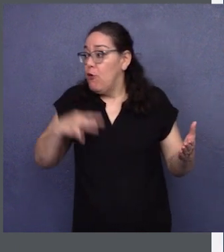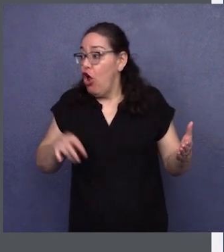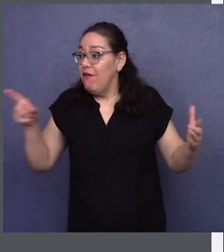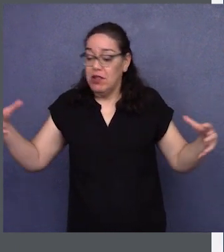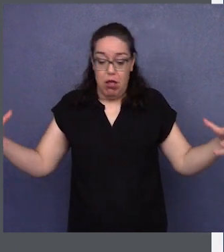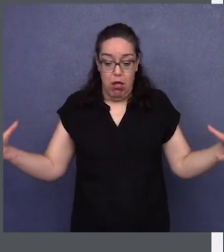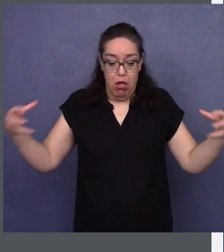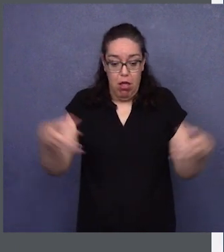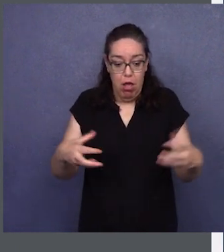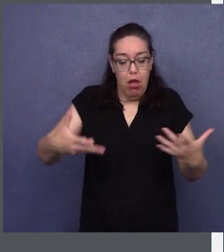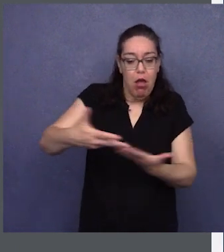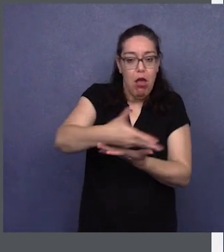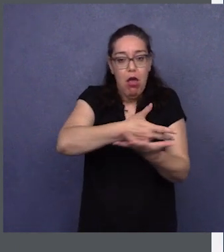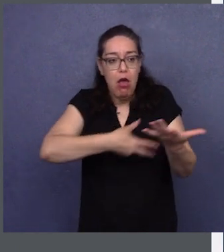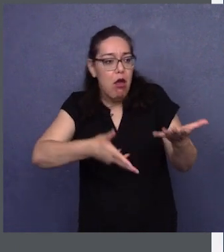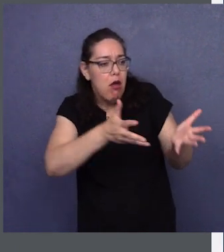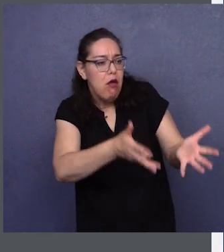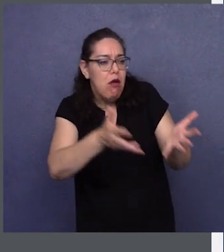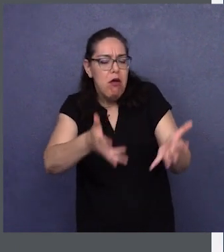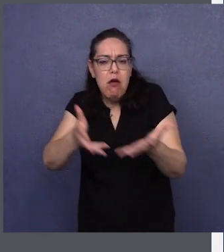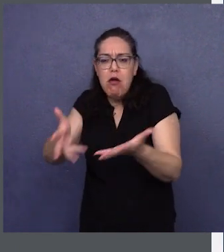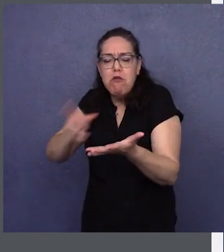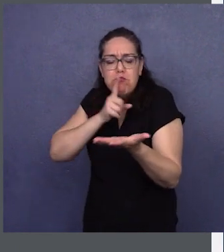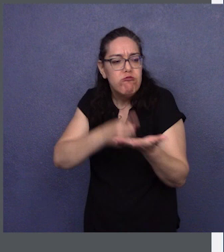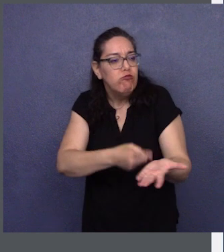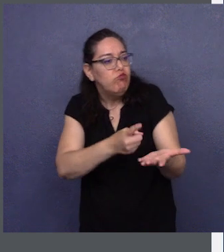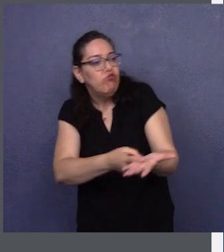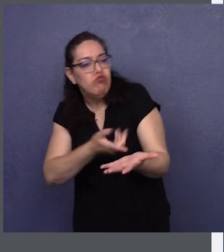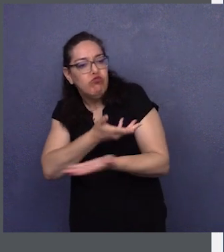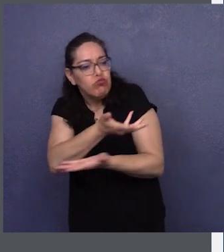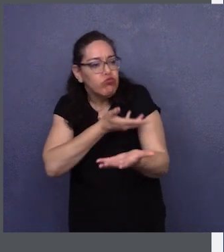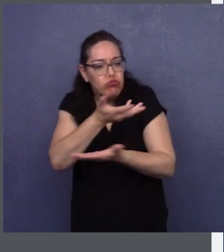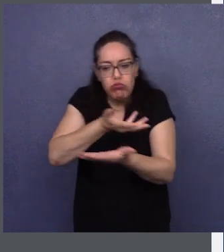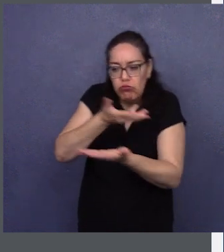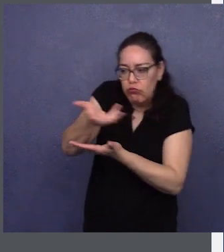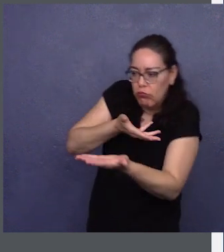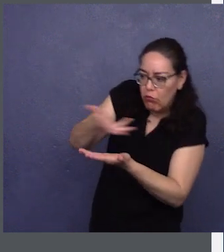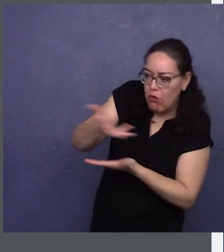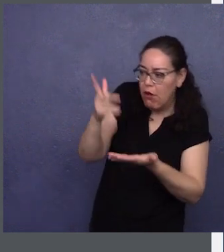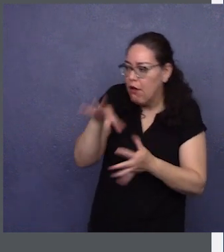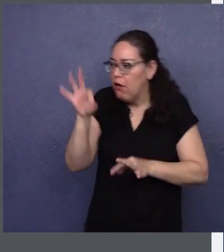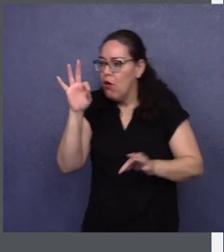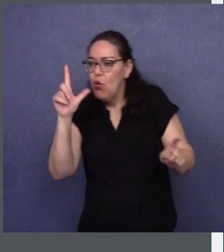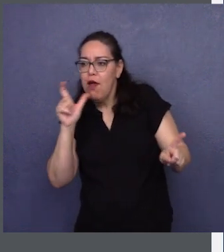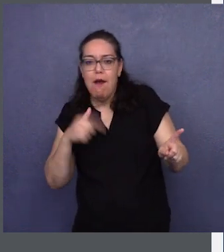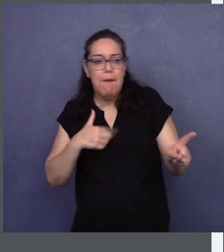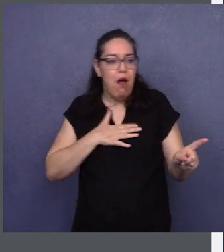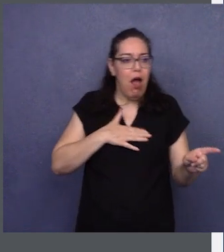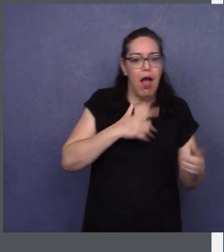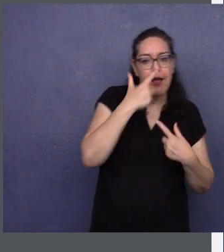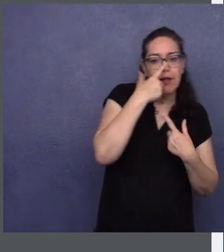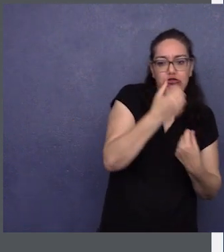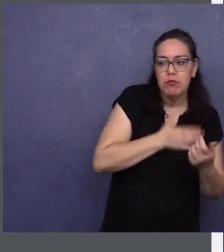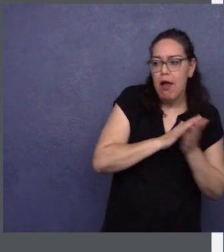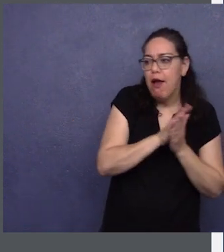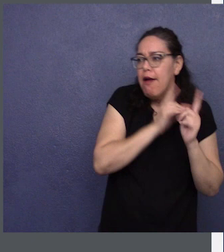together and really have conversations. That's really what it is. There is